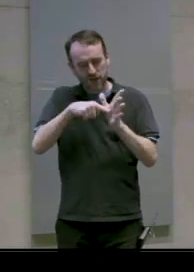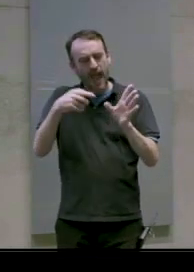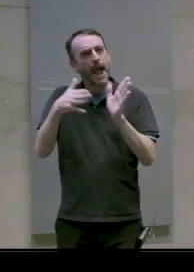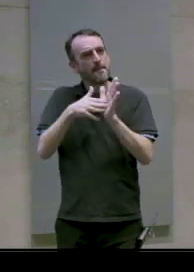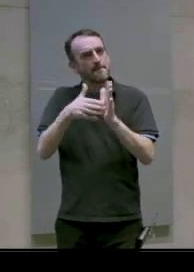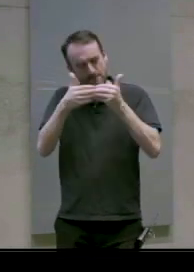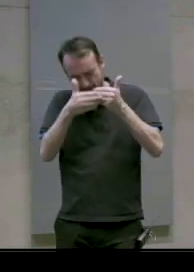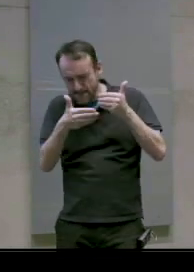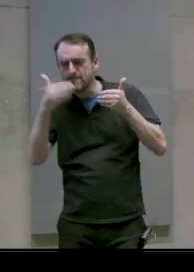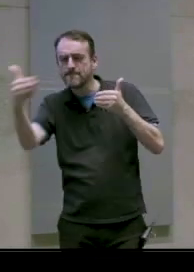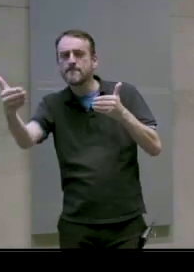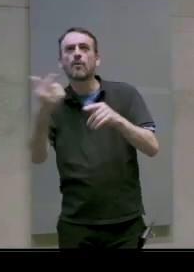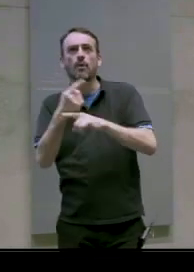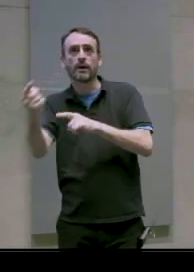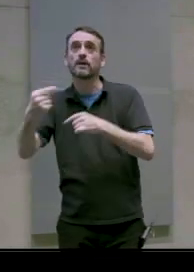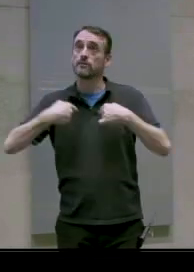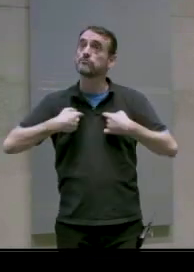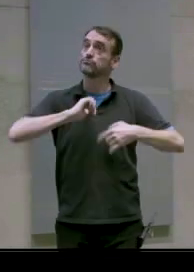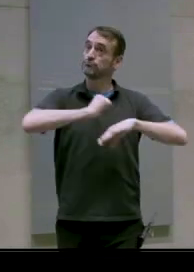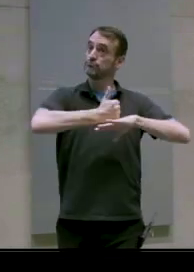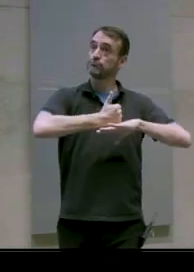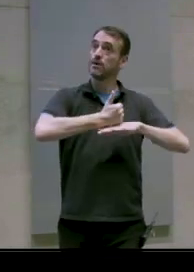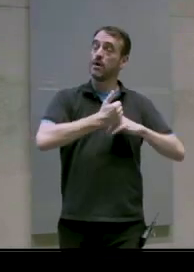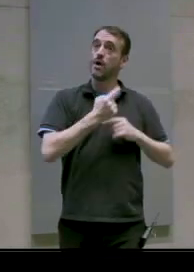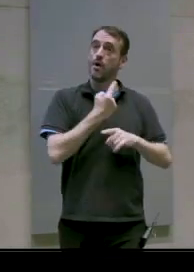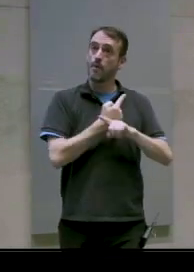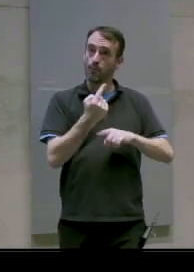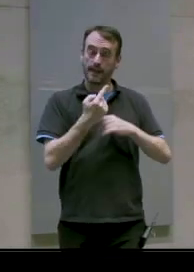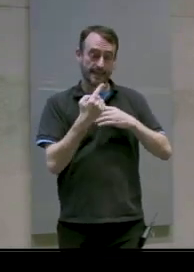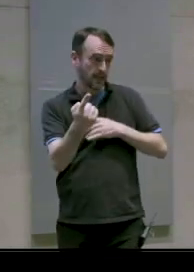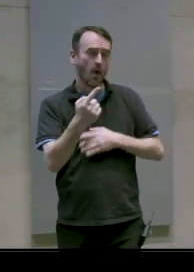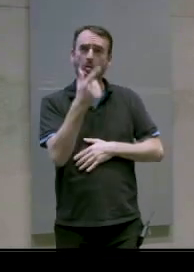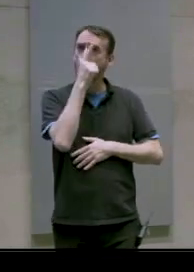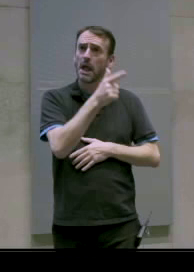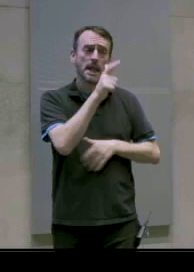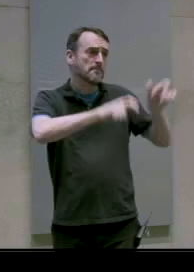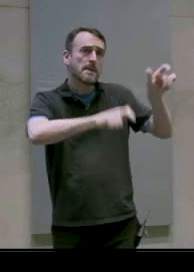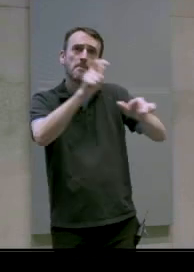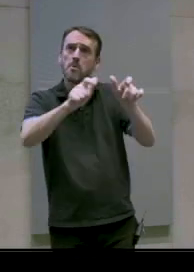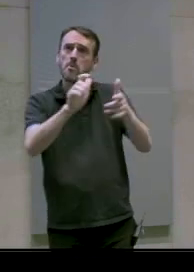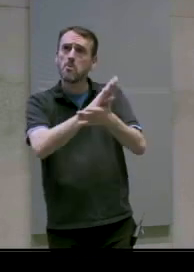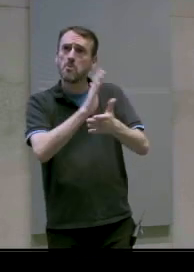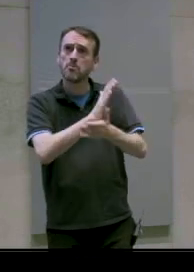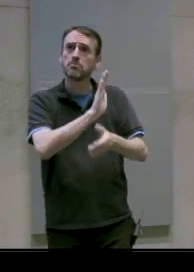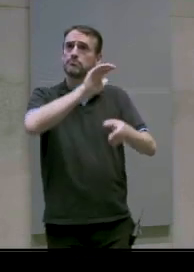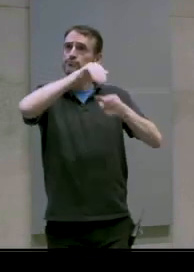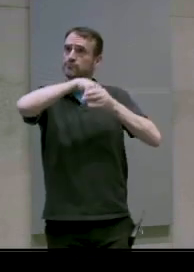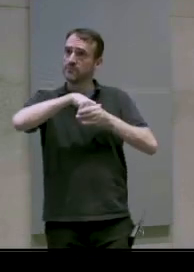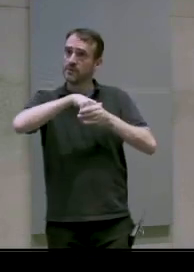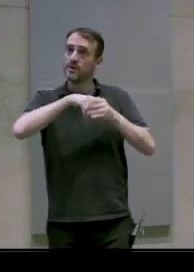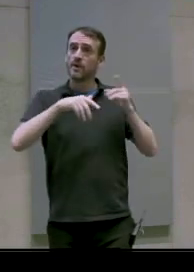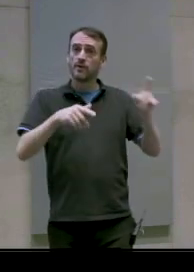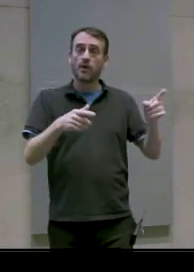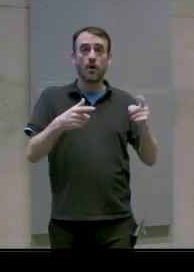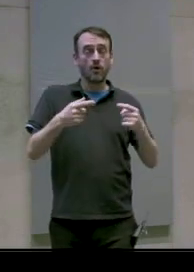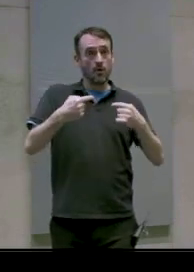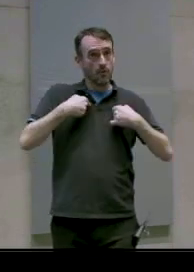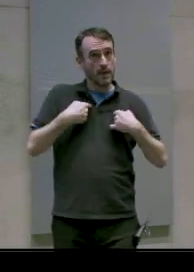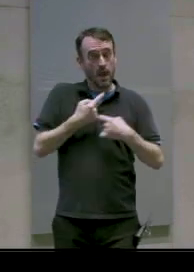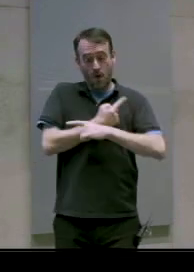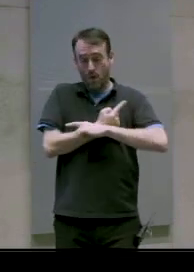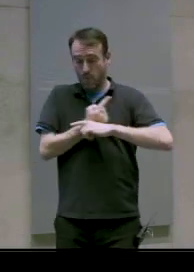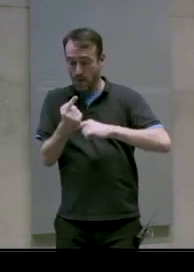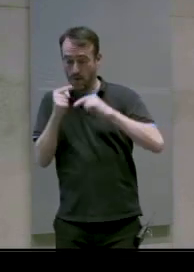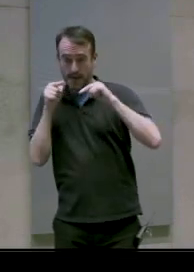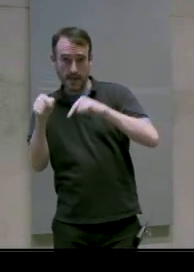We were incredibly lucky that a lot of people were keen to join the event, so Immo and I spent a week together with 19 other people, working